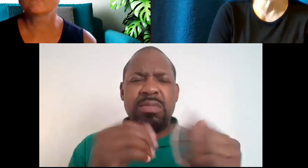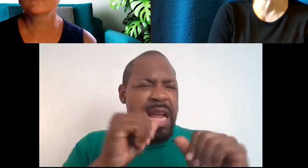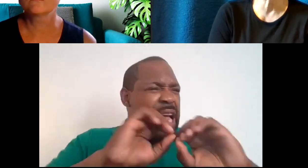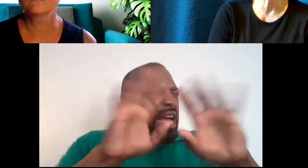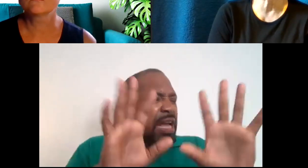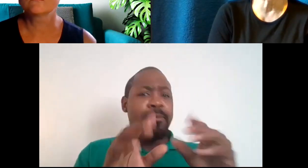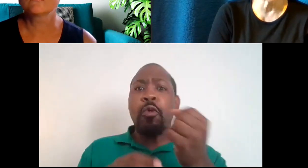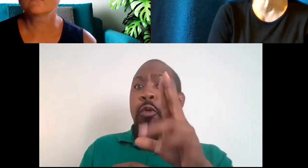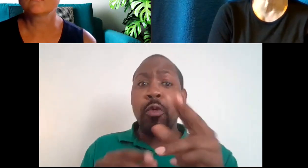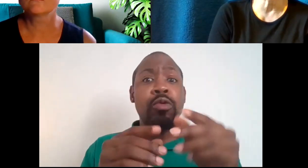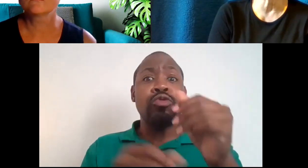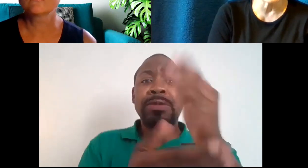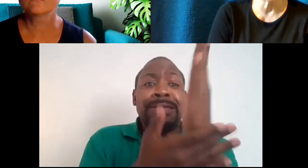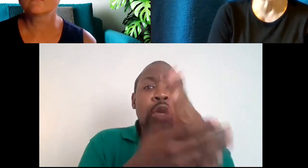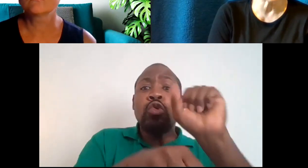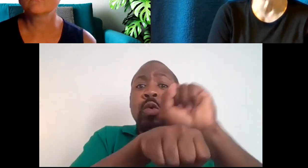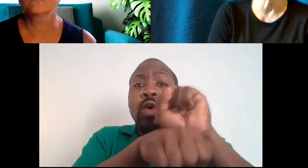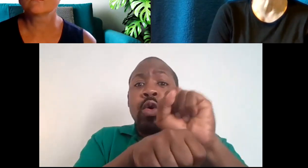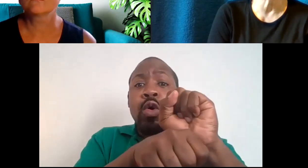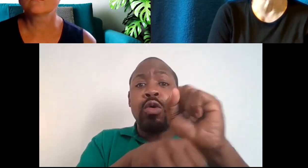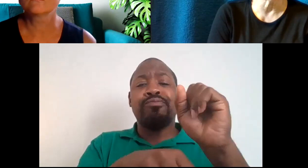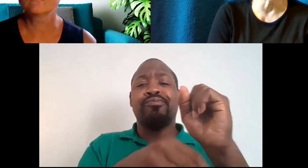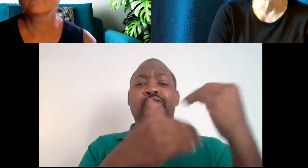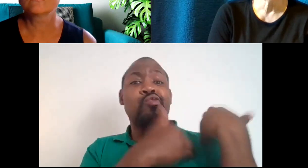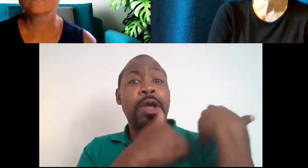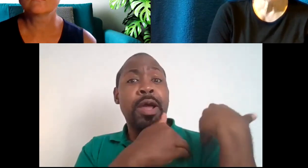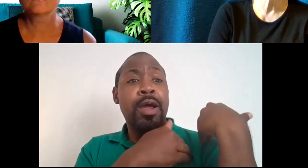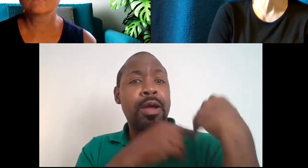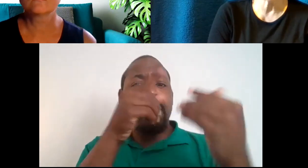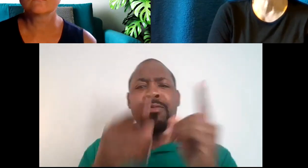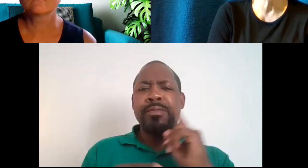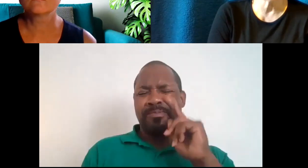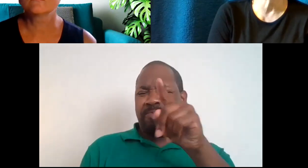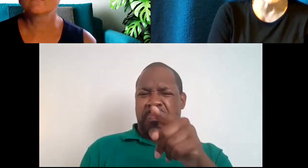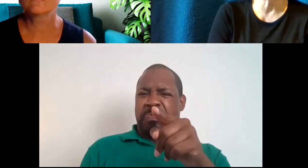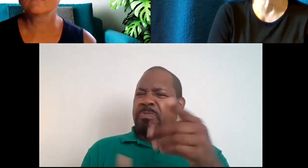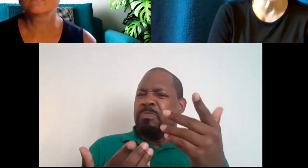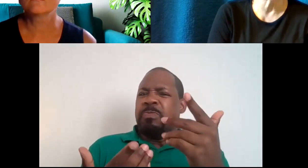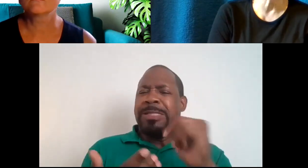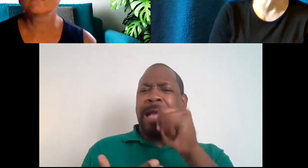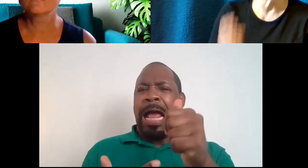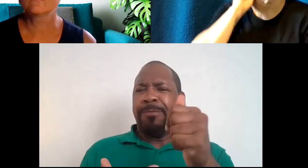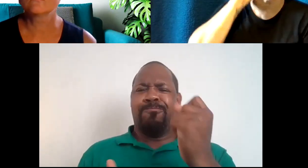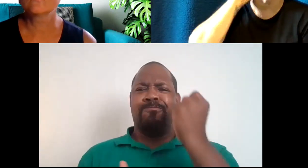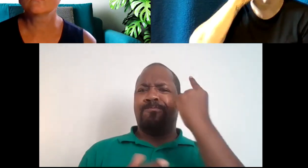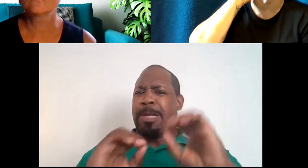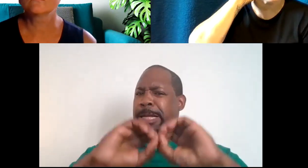nothing's missed or overlooked. We want to make sure everything's really clear. And some job responsibilities, the deaf person